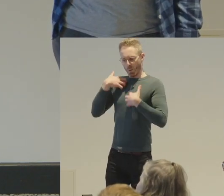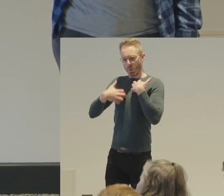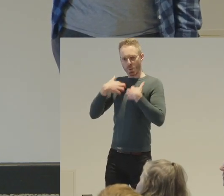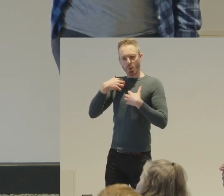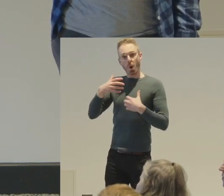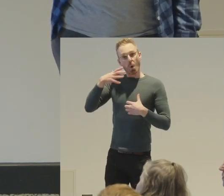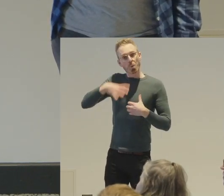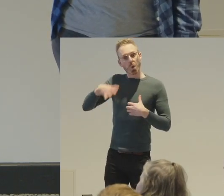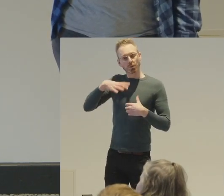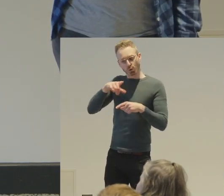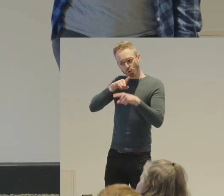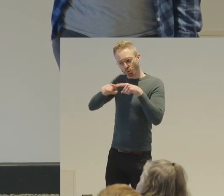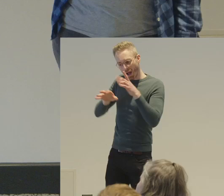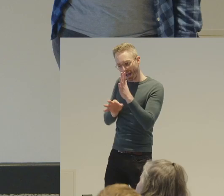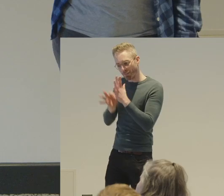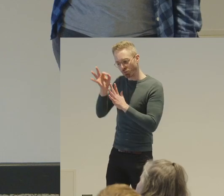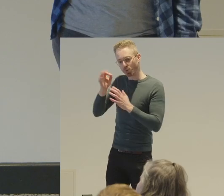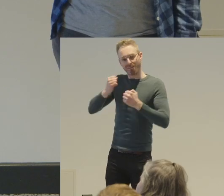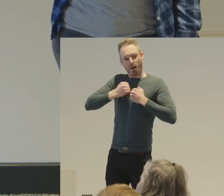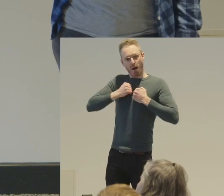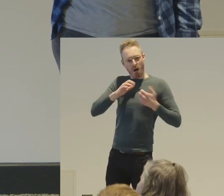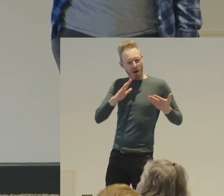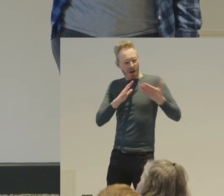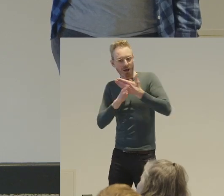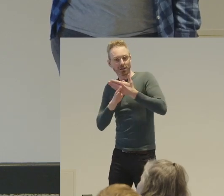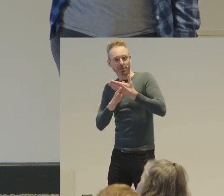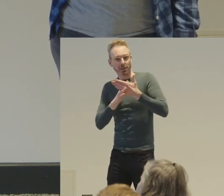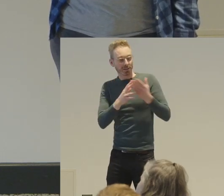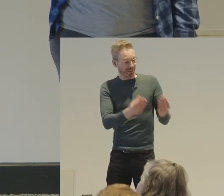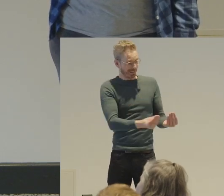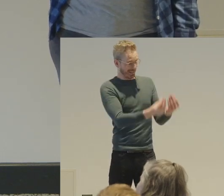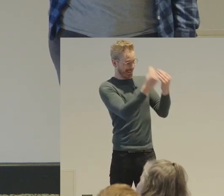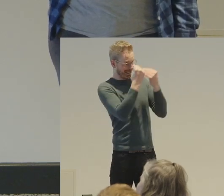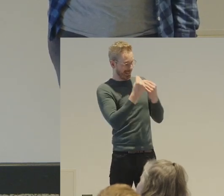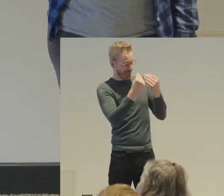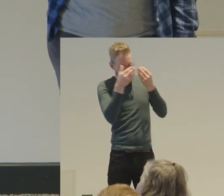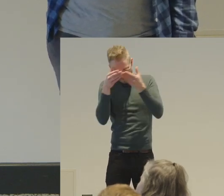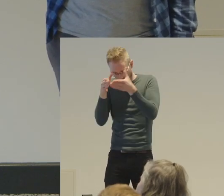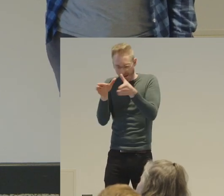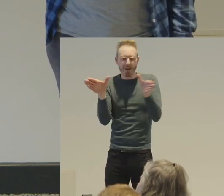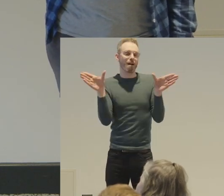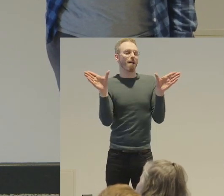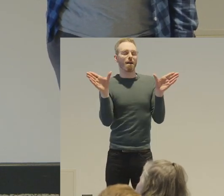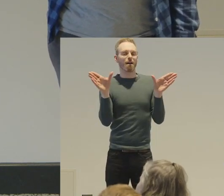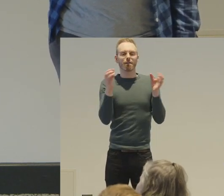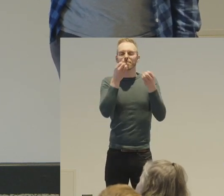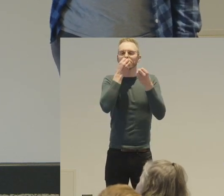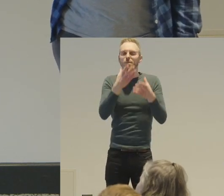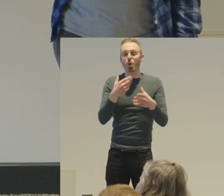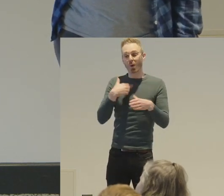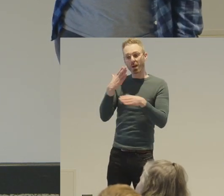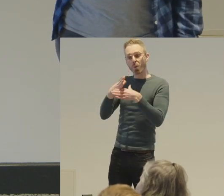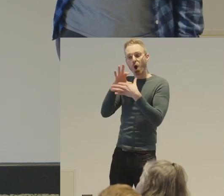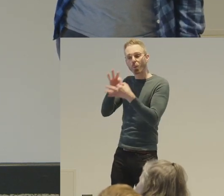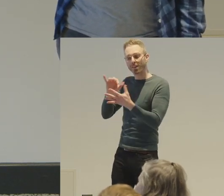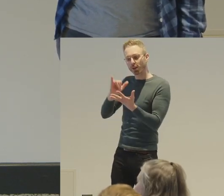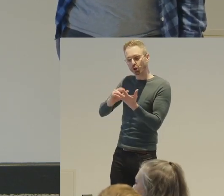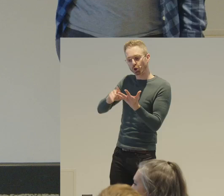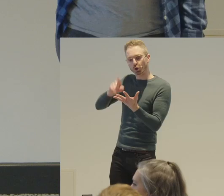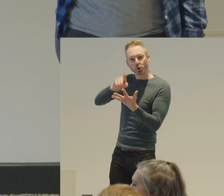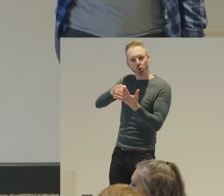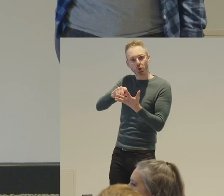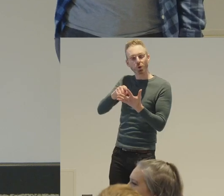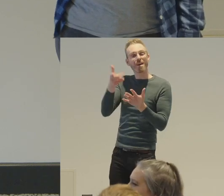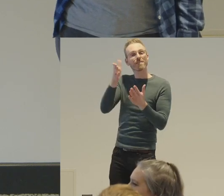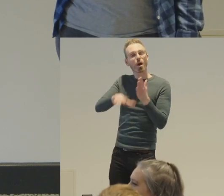And so we were delighted to be a part of this programme and to work so closely with Sue and DIY, and a big thank you to Sue